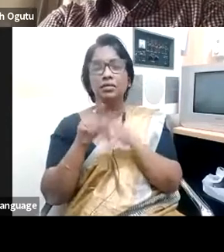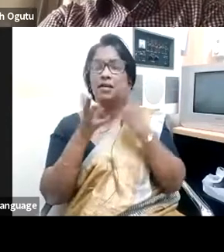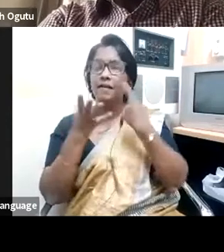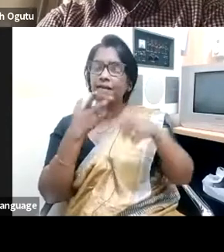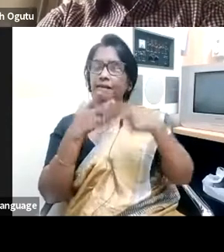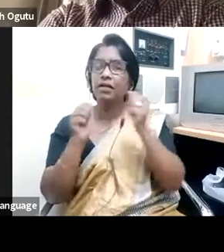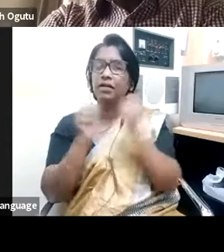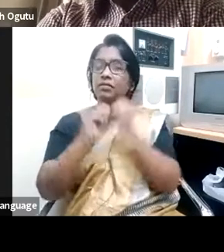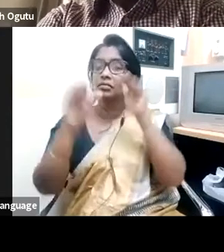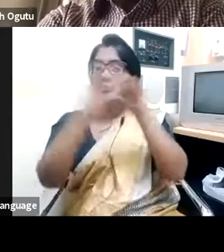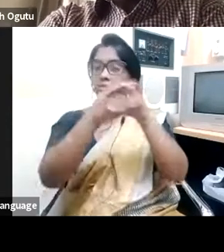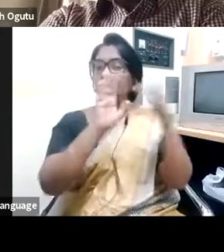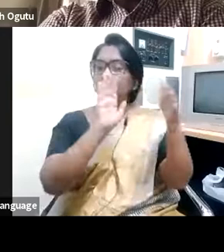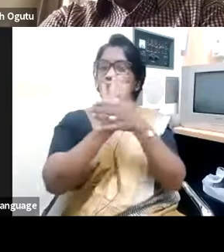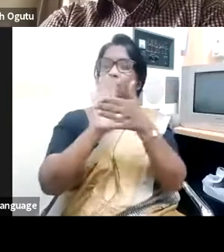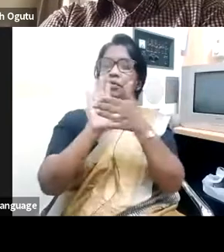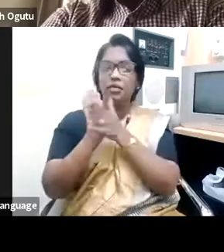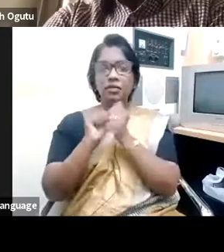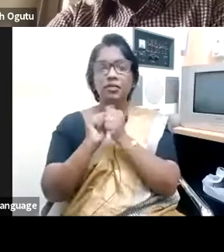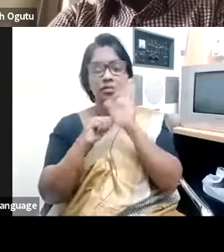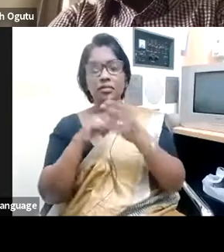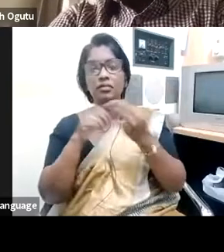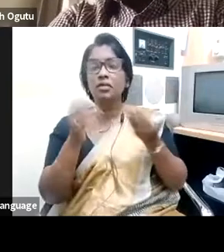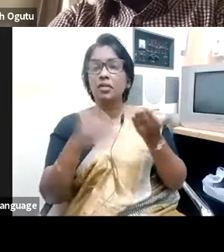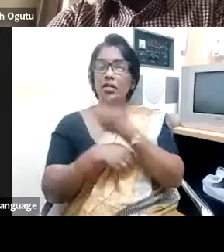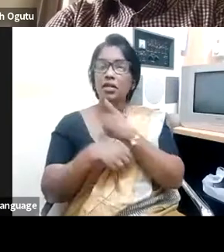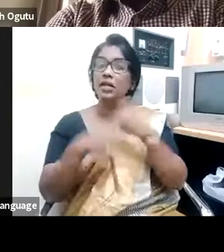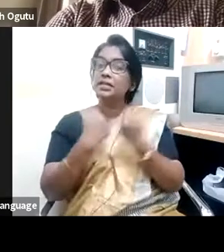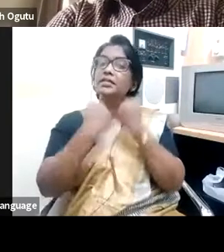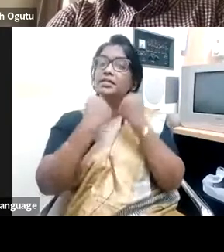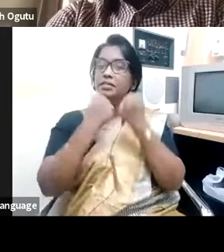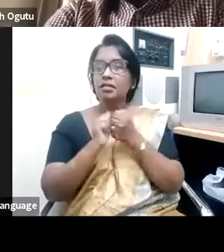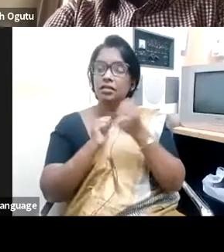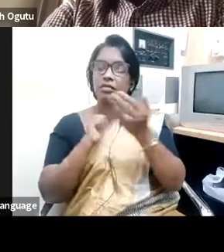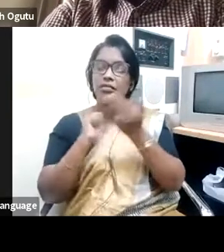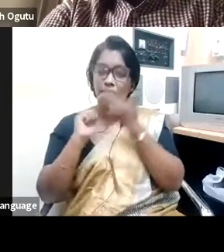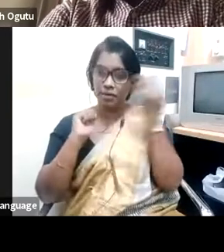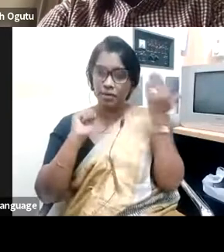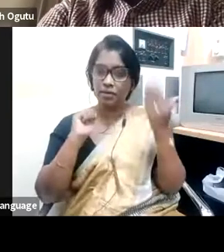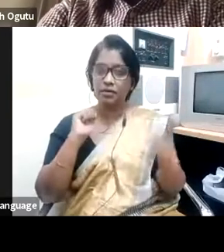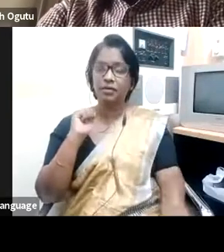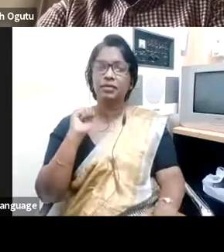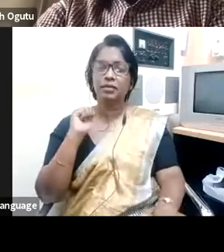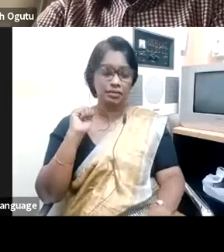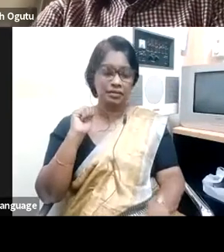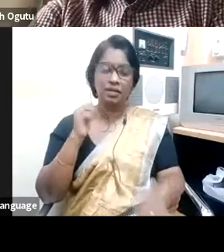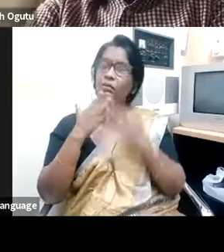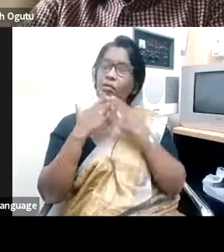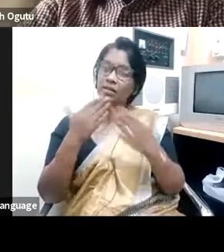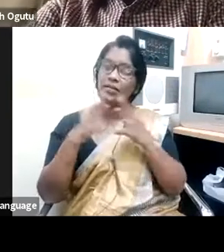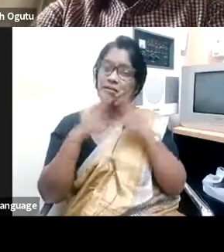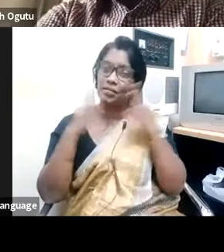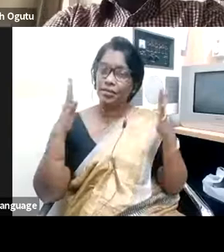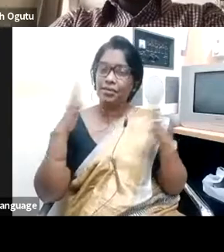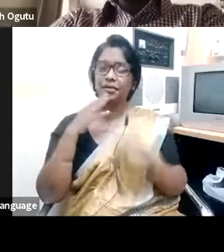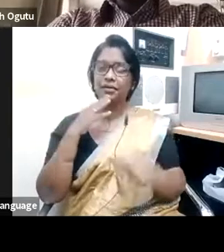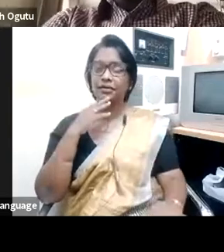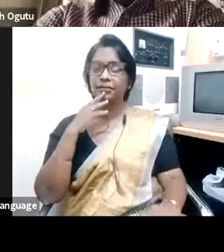we address the challenges that there are in our society. I thank you so much for this